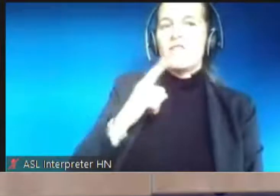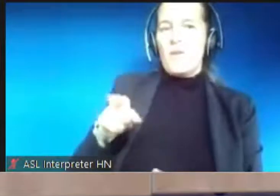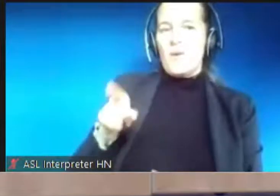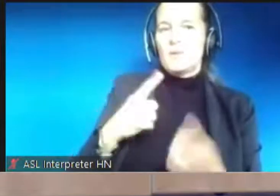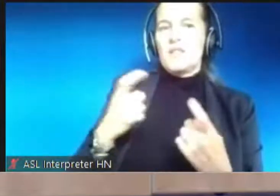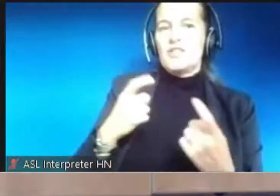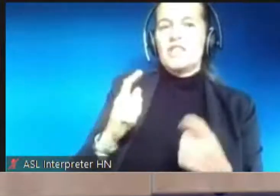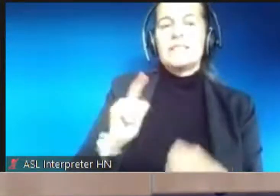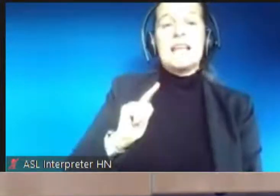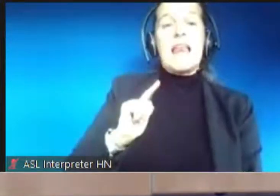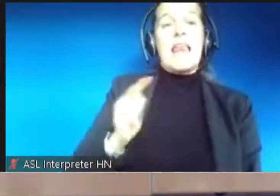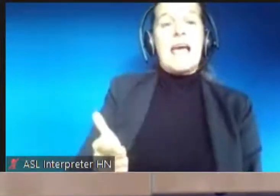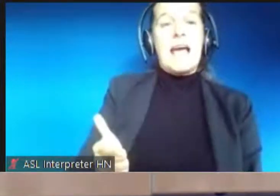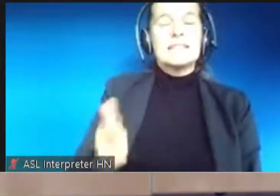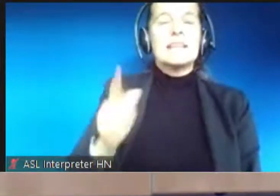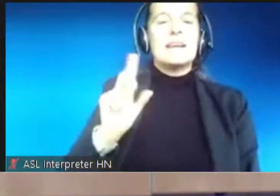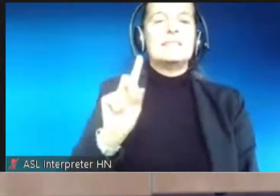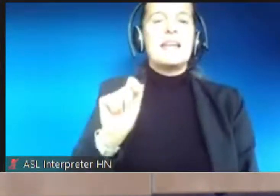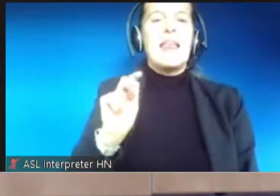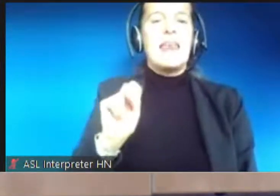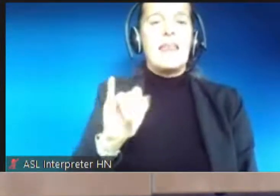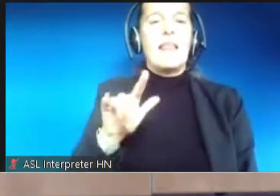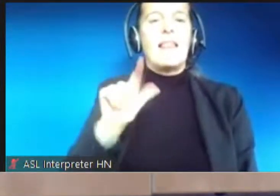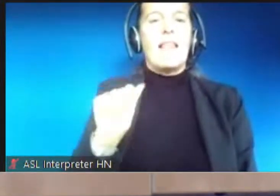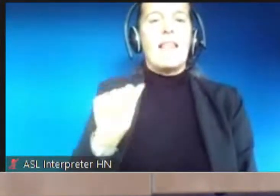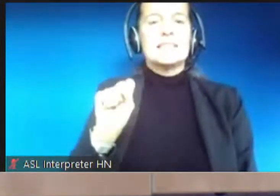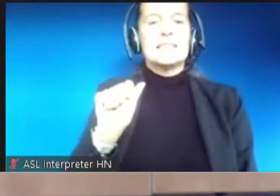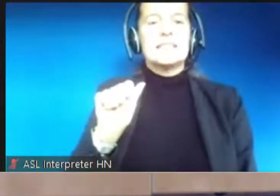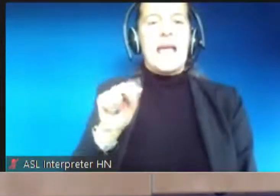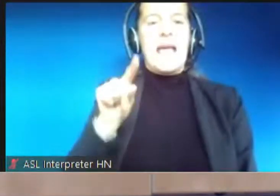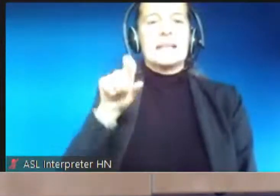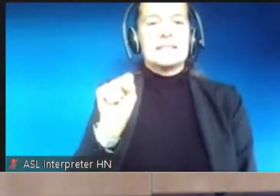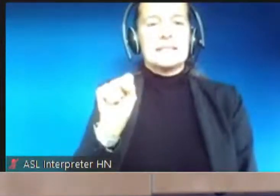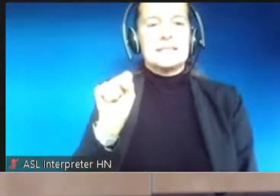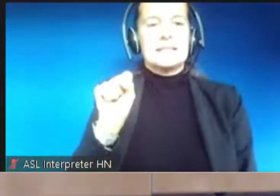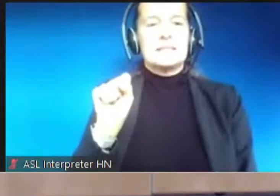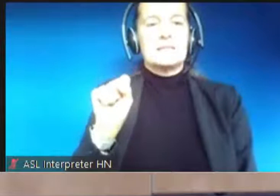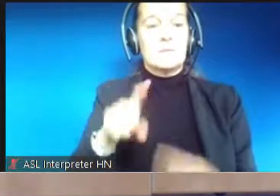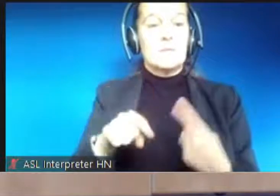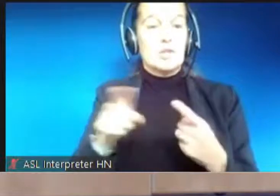to go over to Danila Sands. Danila, whenever you're ready.